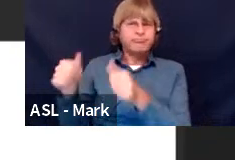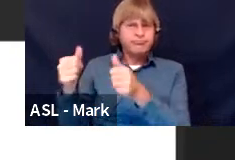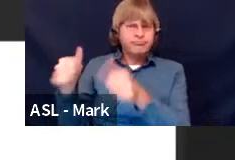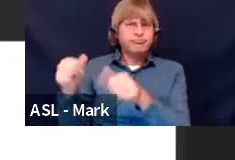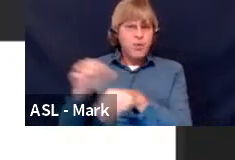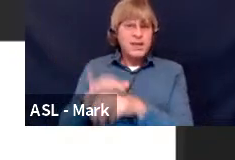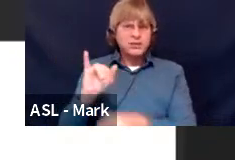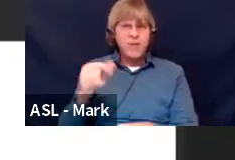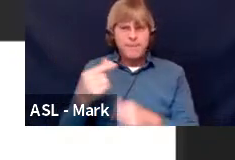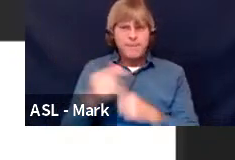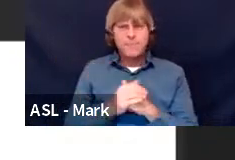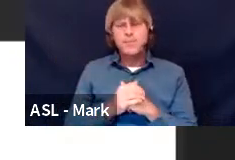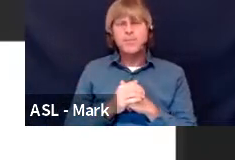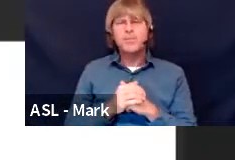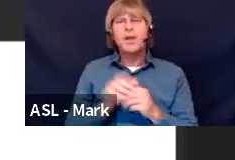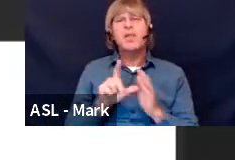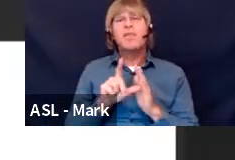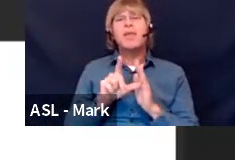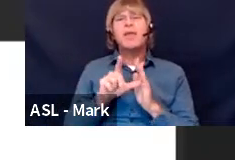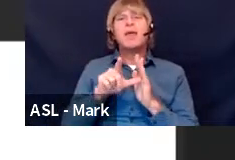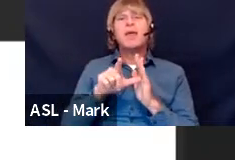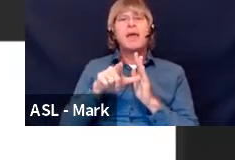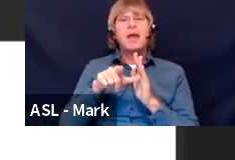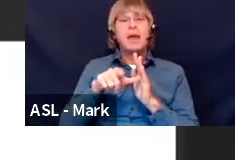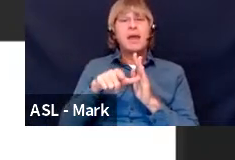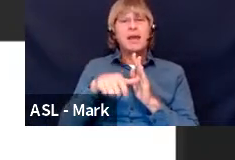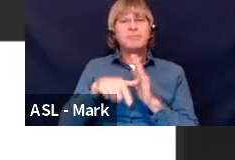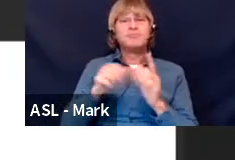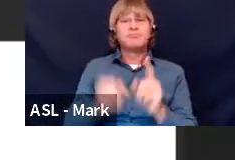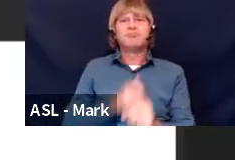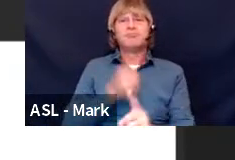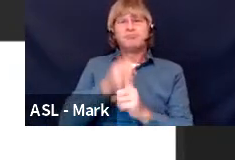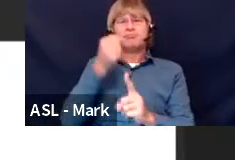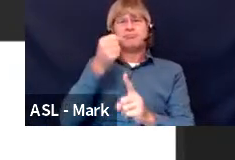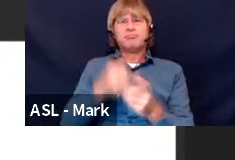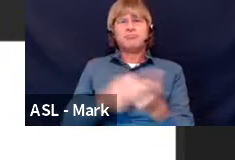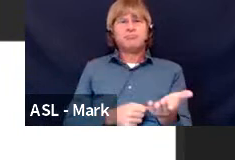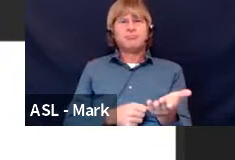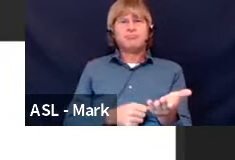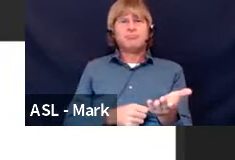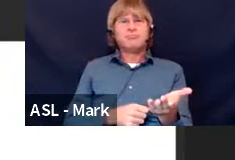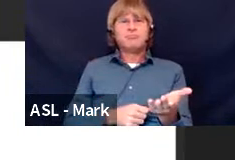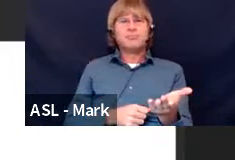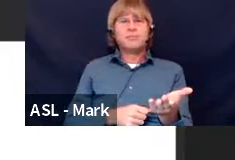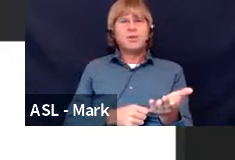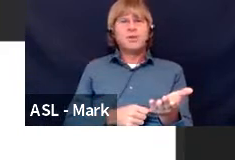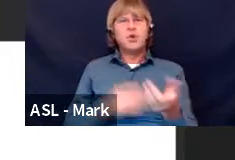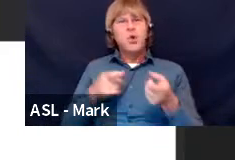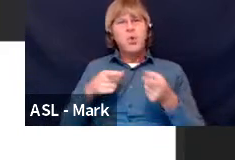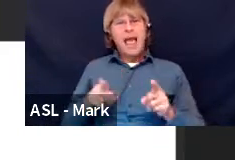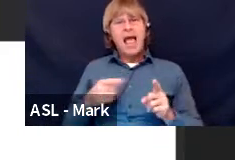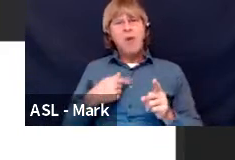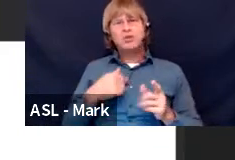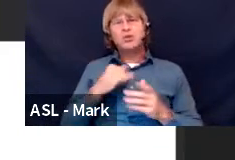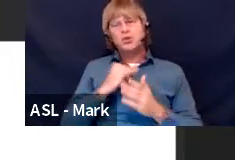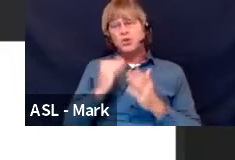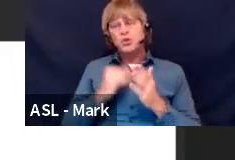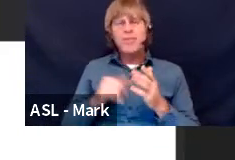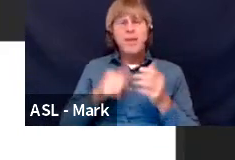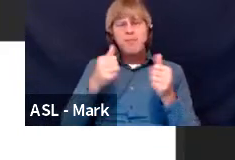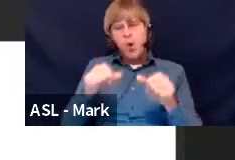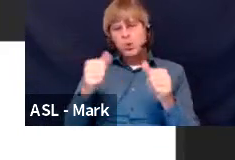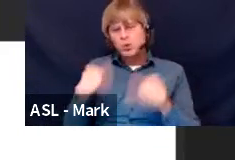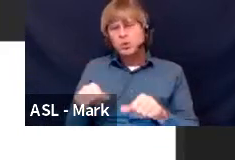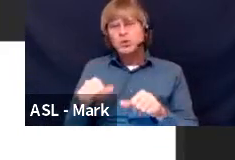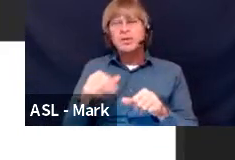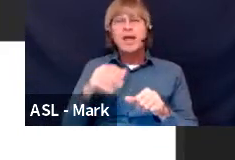posting. And then I landed on this. And so while I was doing the posting